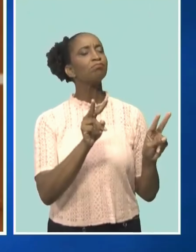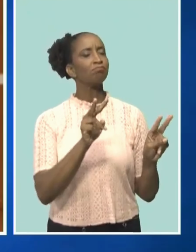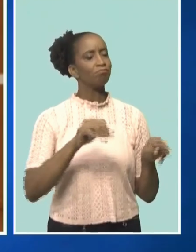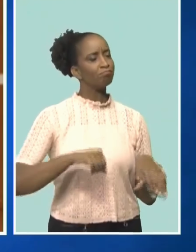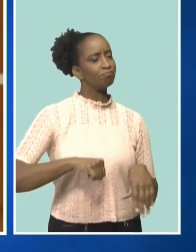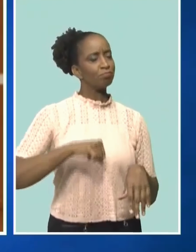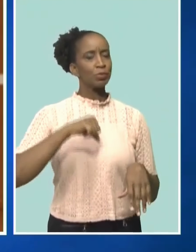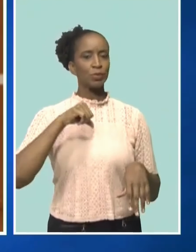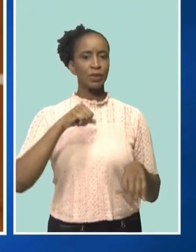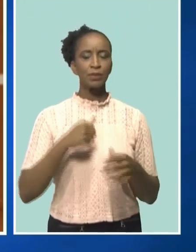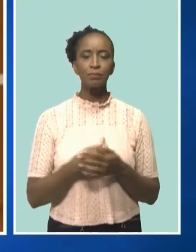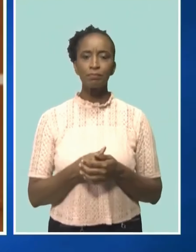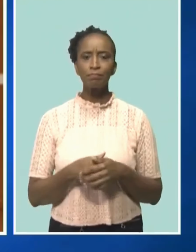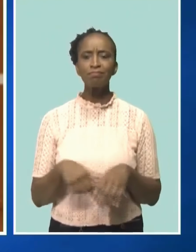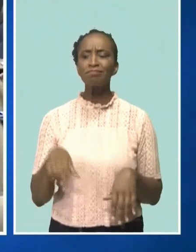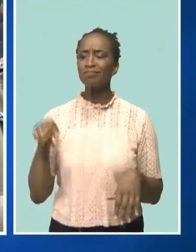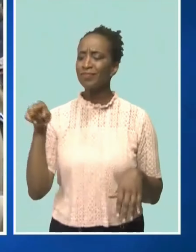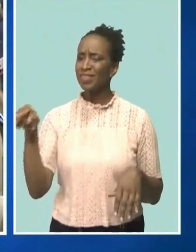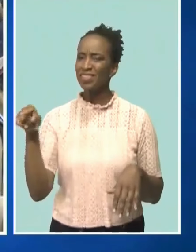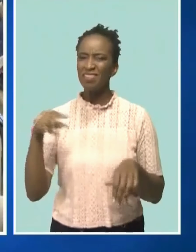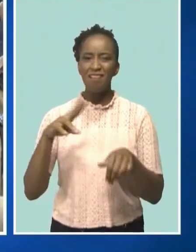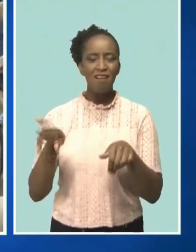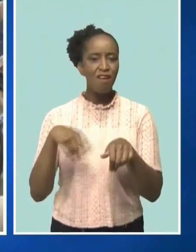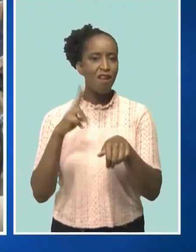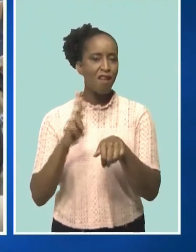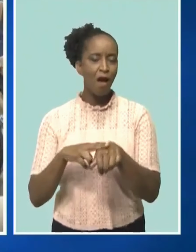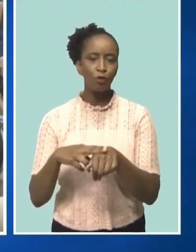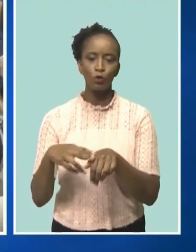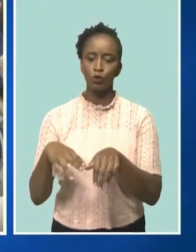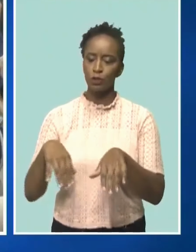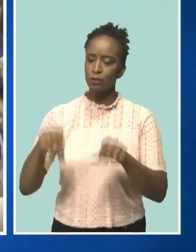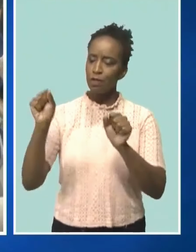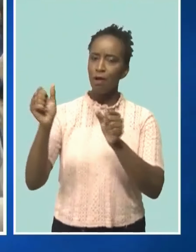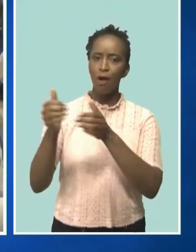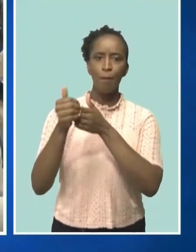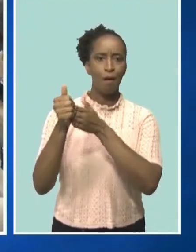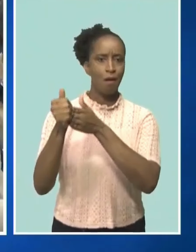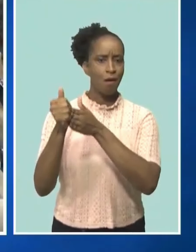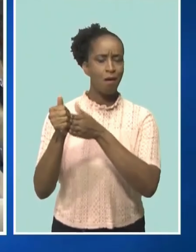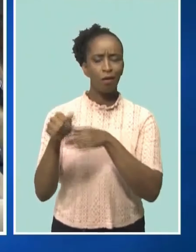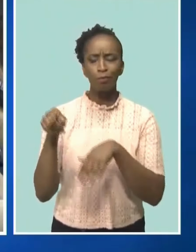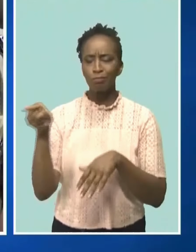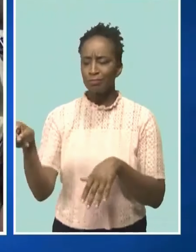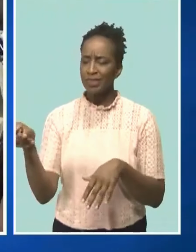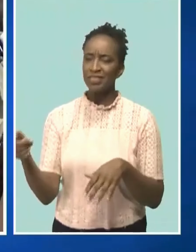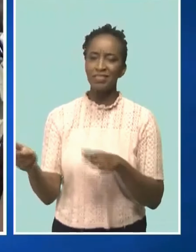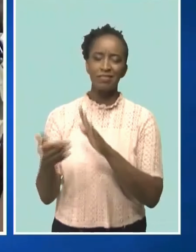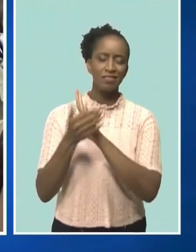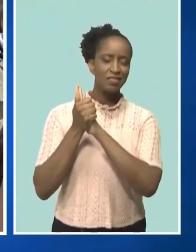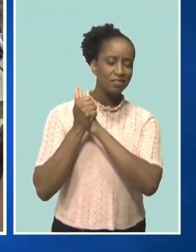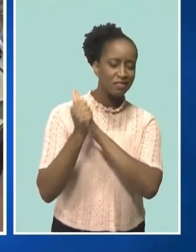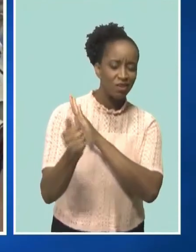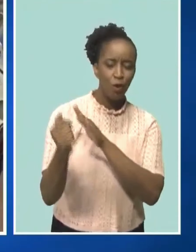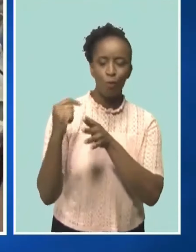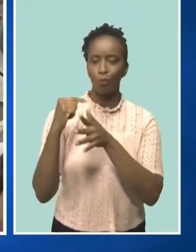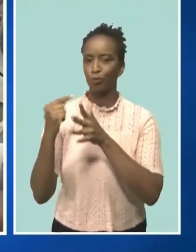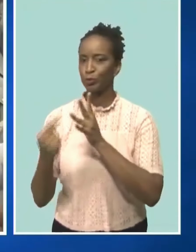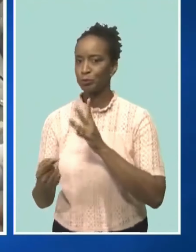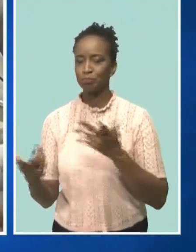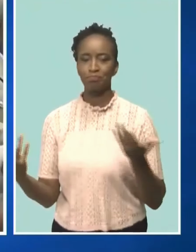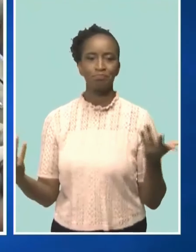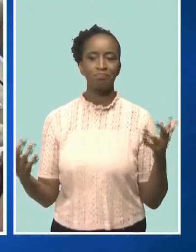a man blessed with skills. You know, when we are on tour and anything happens, the first thing we say is, find